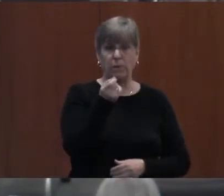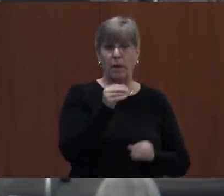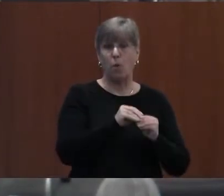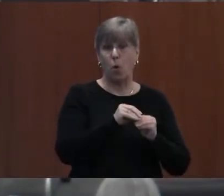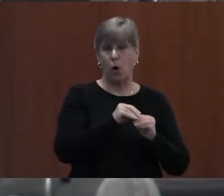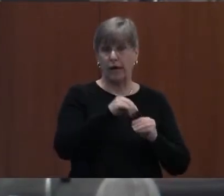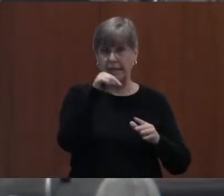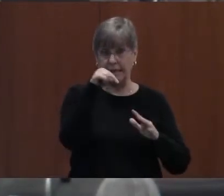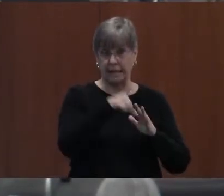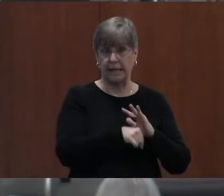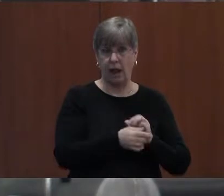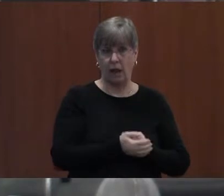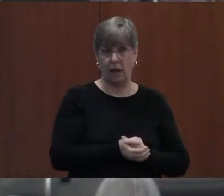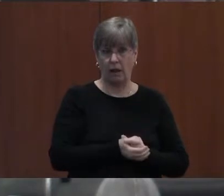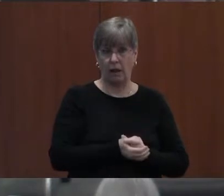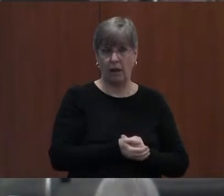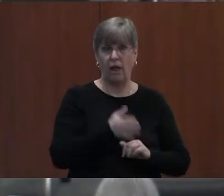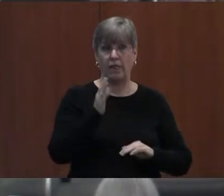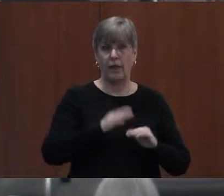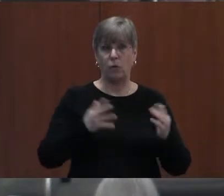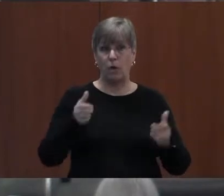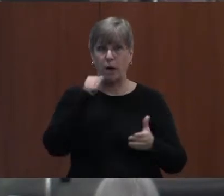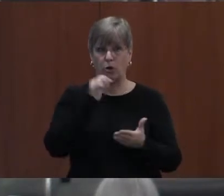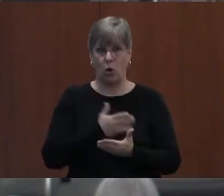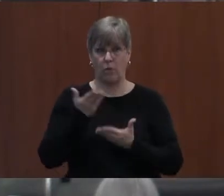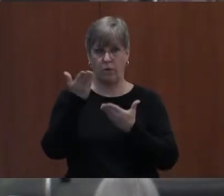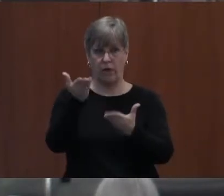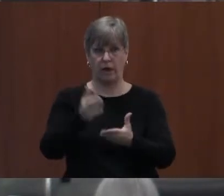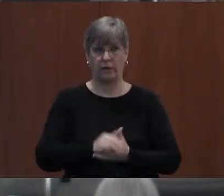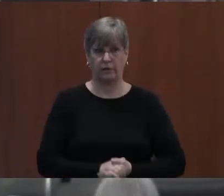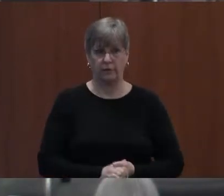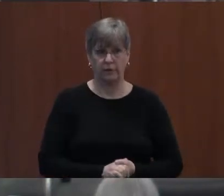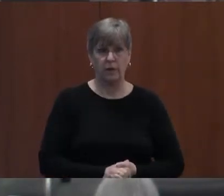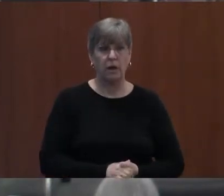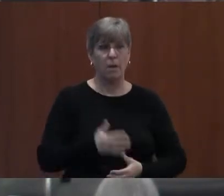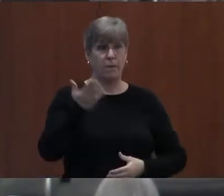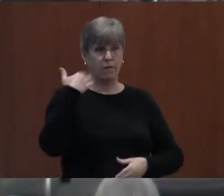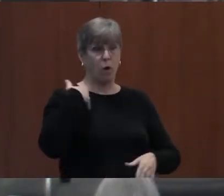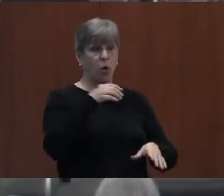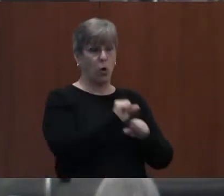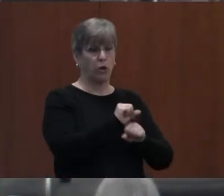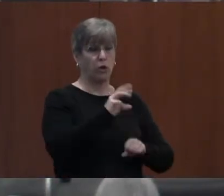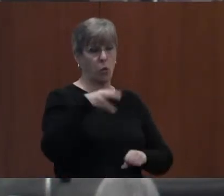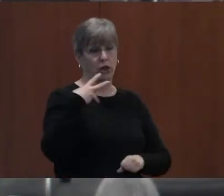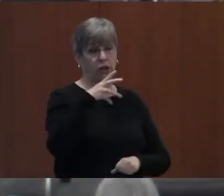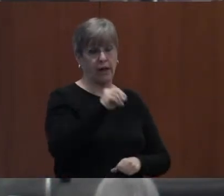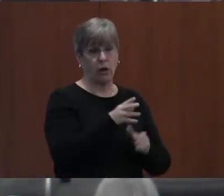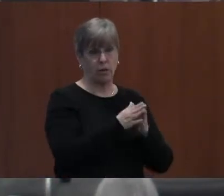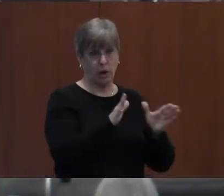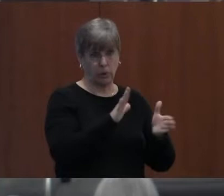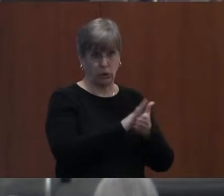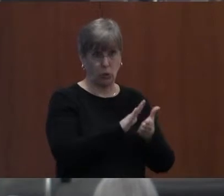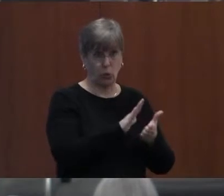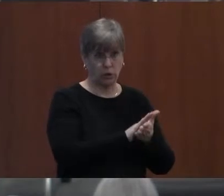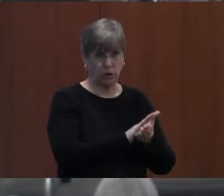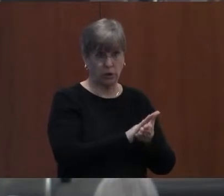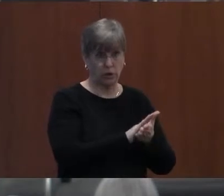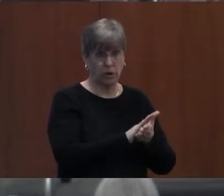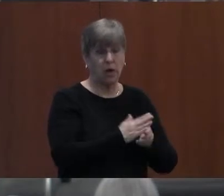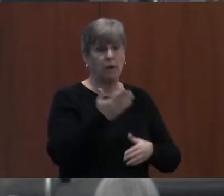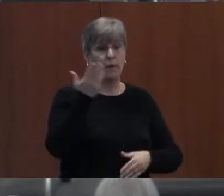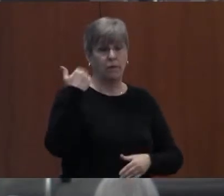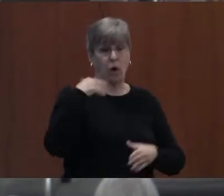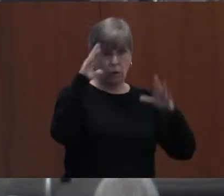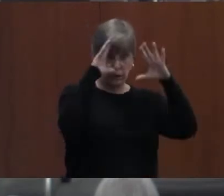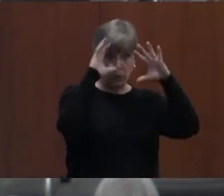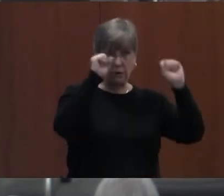more detail than what my daughter gave. I used to work in Washington County Public Schools. I used to be